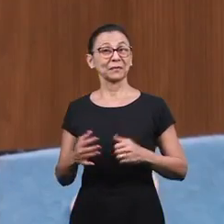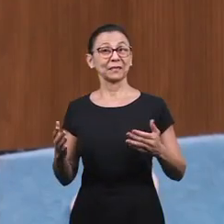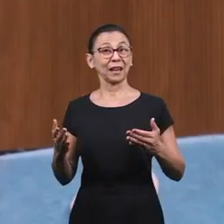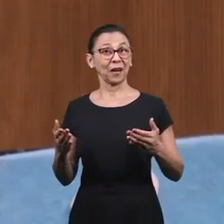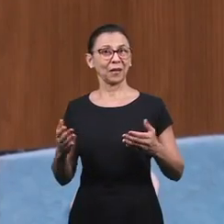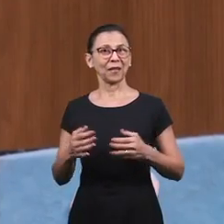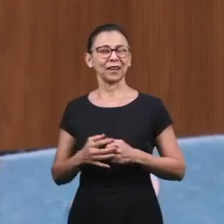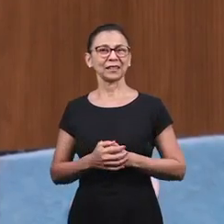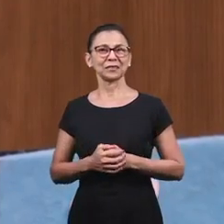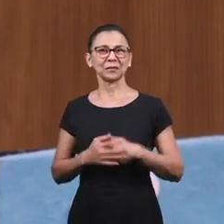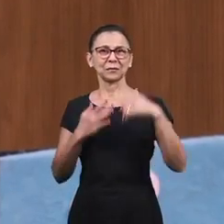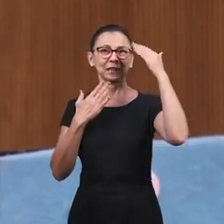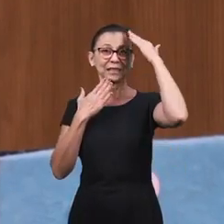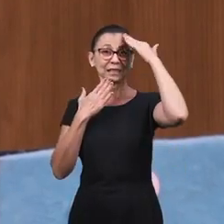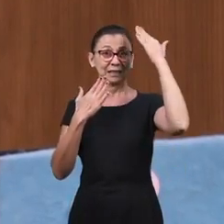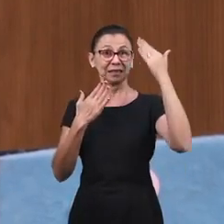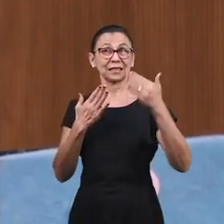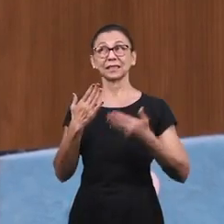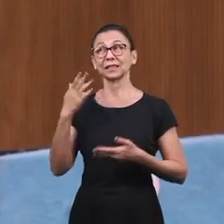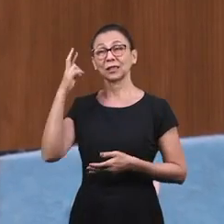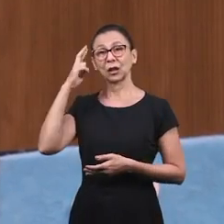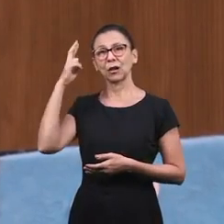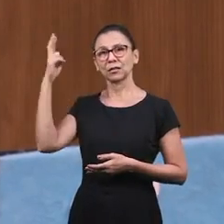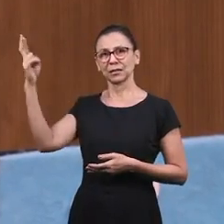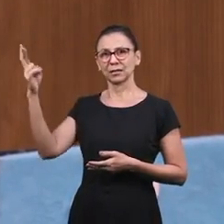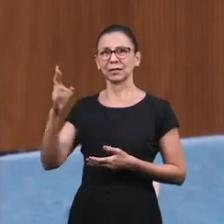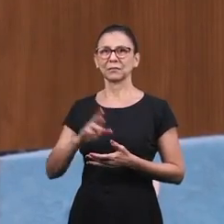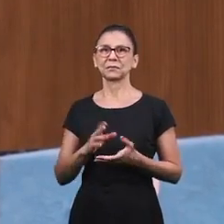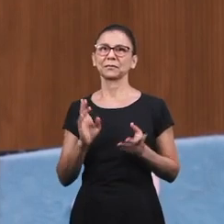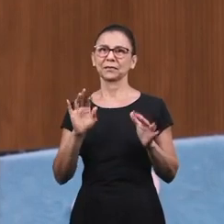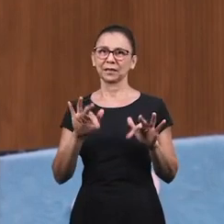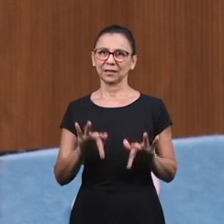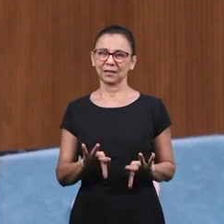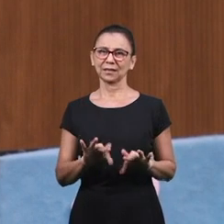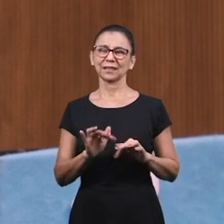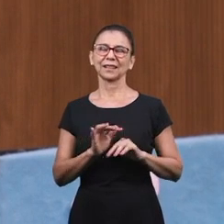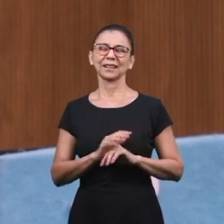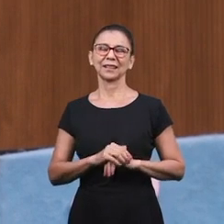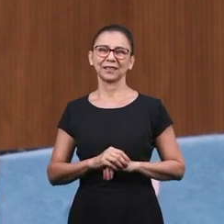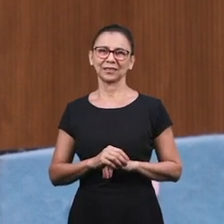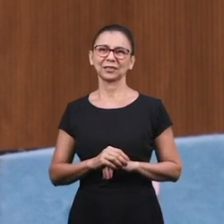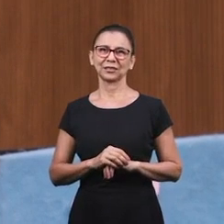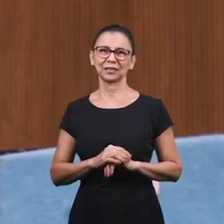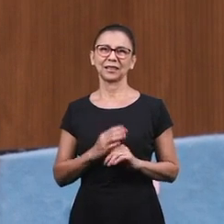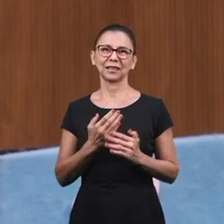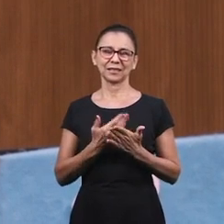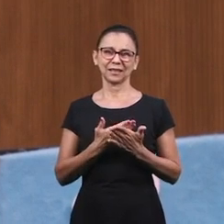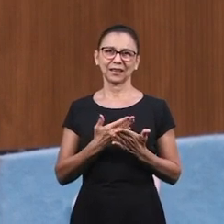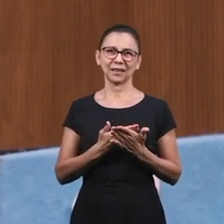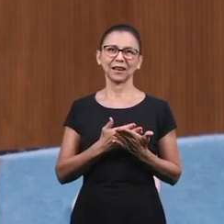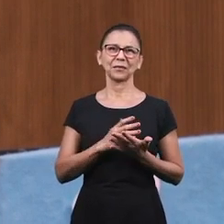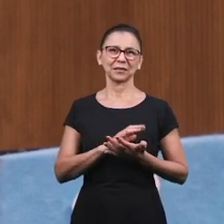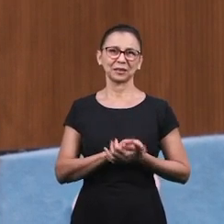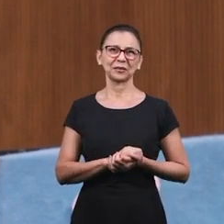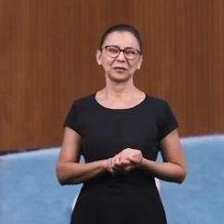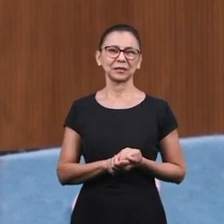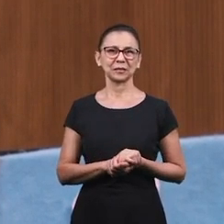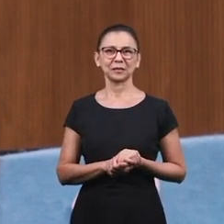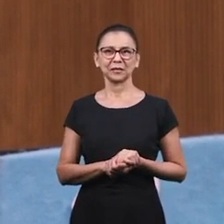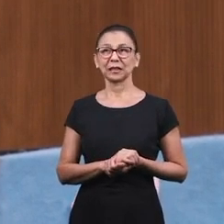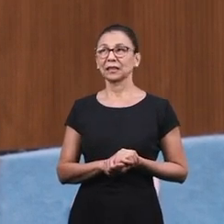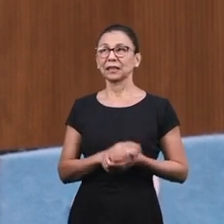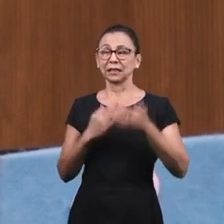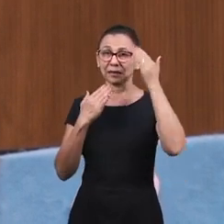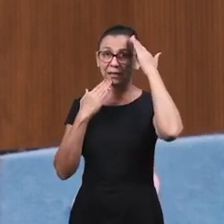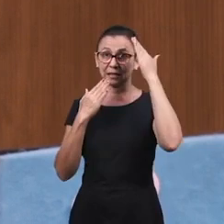And now we're going to glorify the Lord to end this class and this great blessing that the Lord has given us each day, which is to